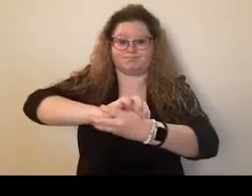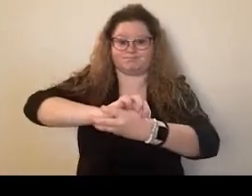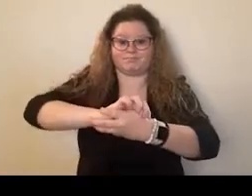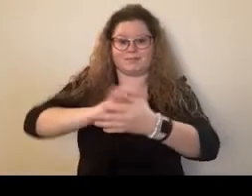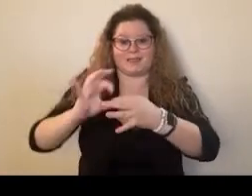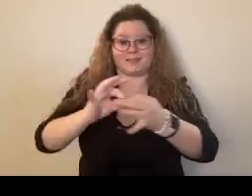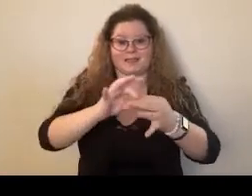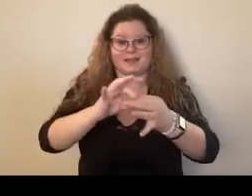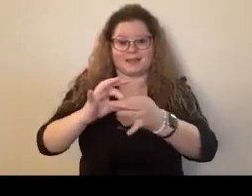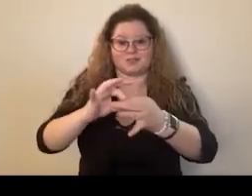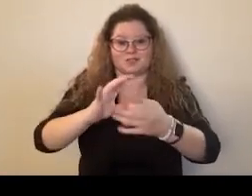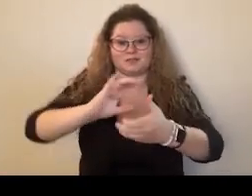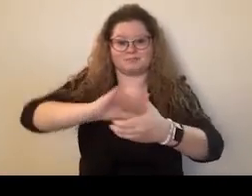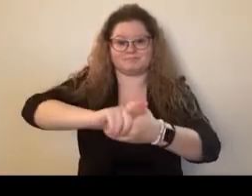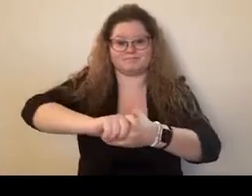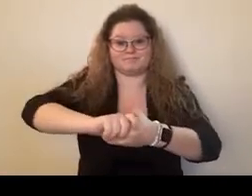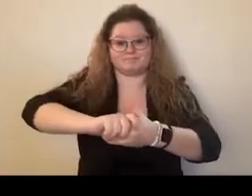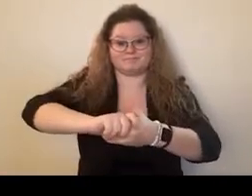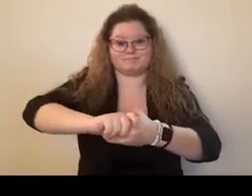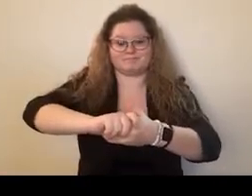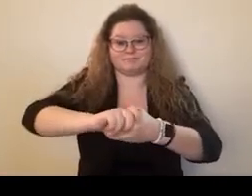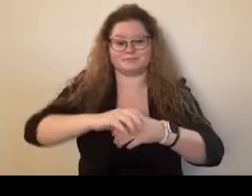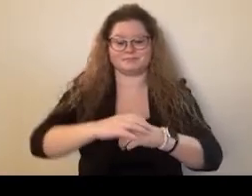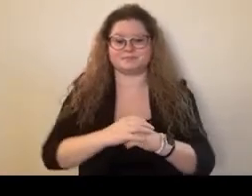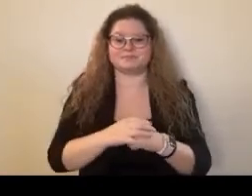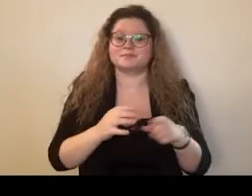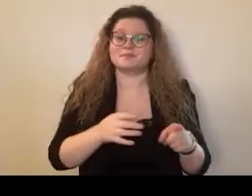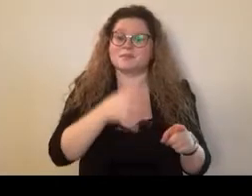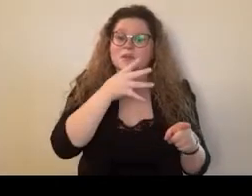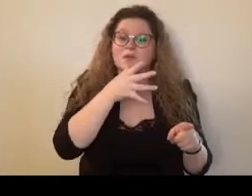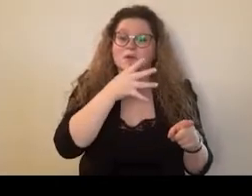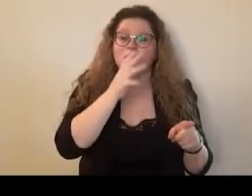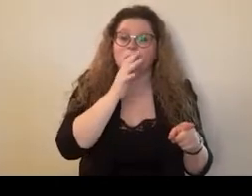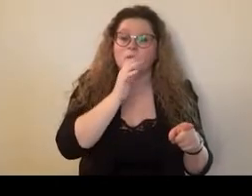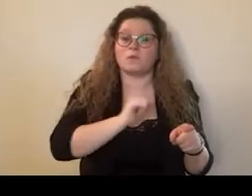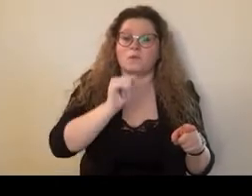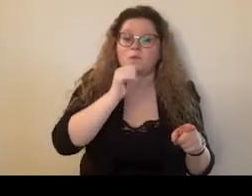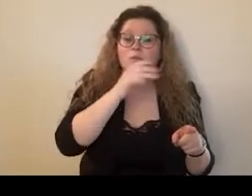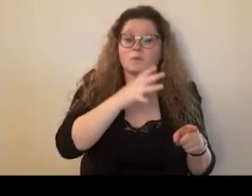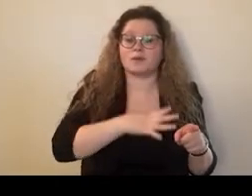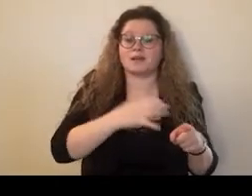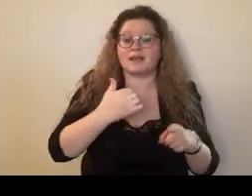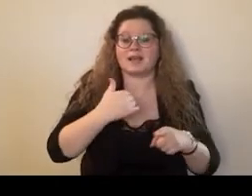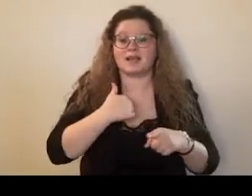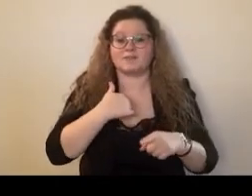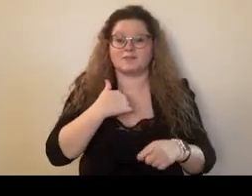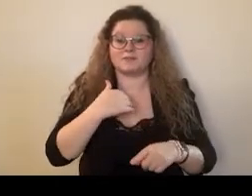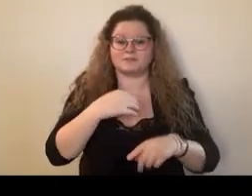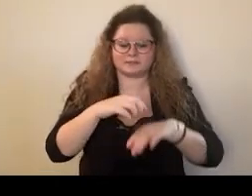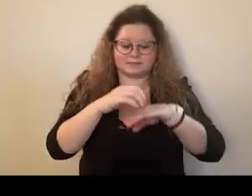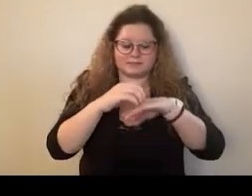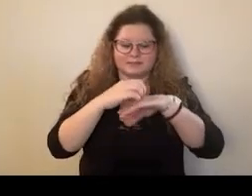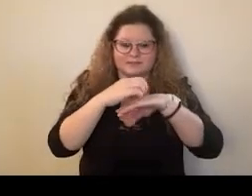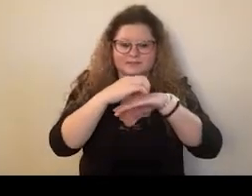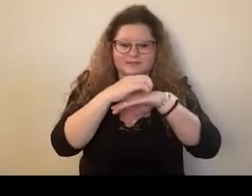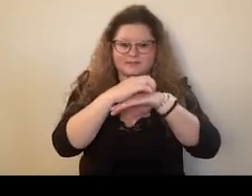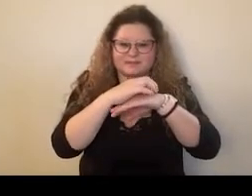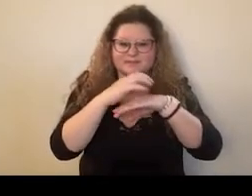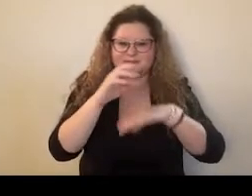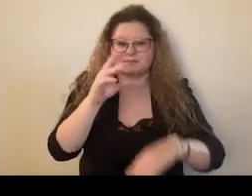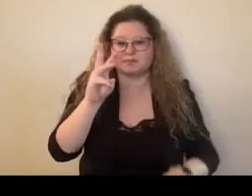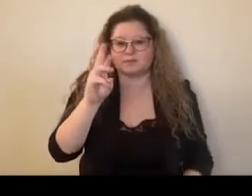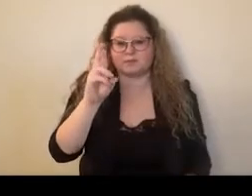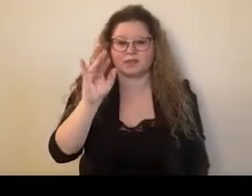lady and the younger lady. The elderly lady's hands show wrinkled skin, holding tightly and